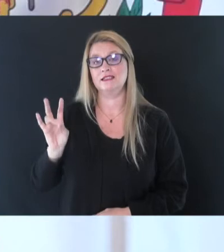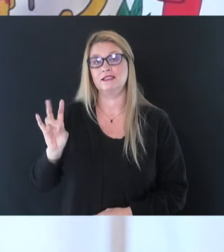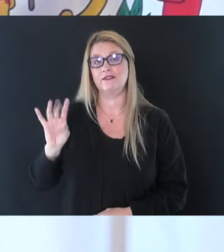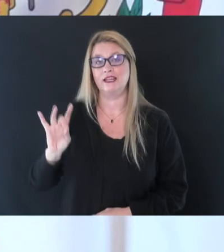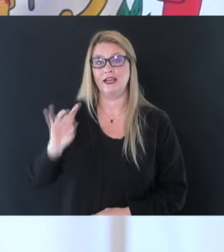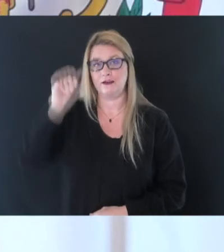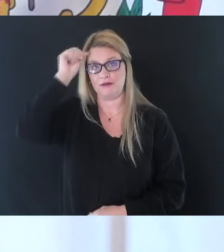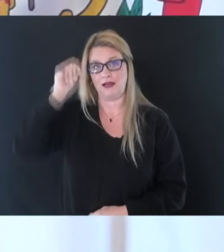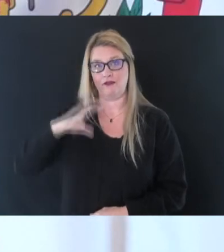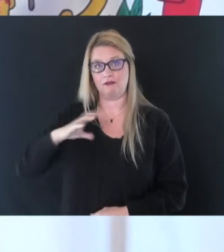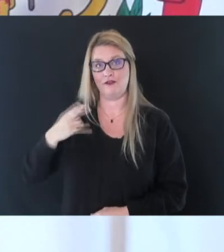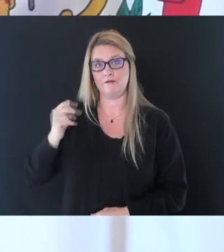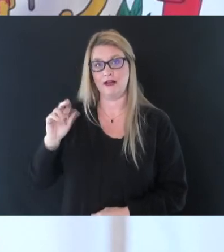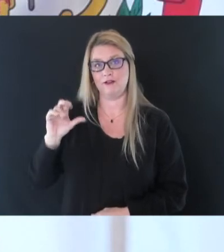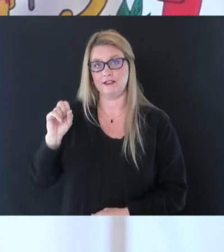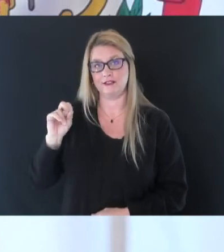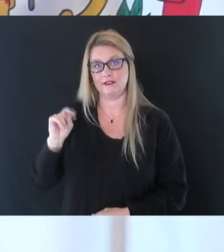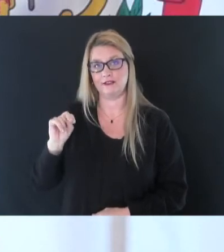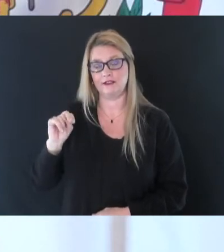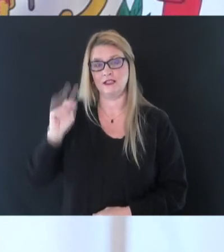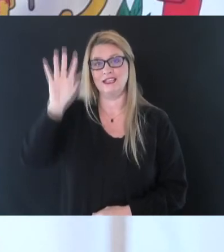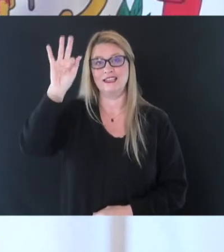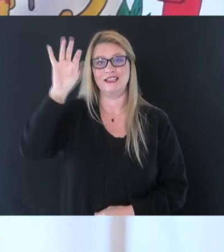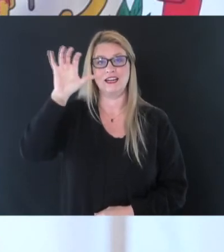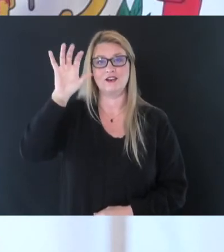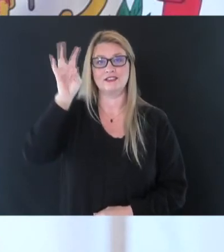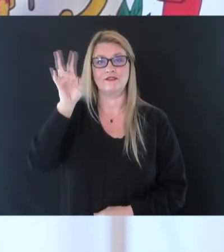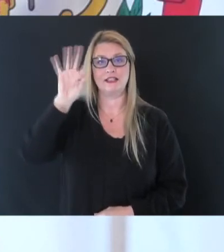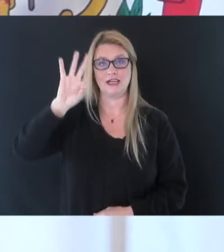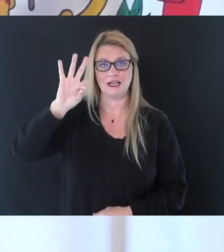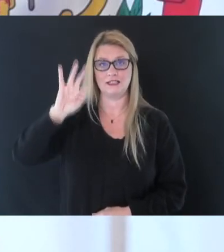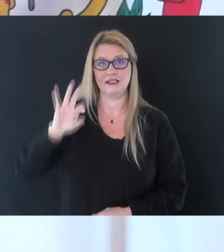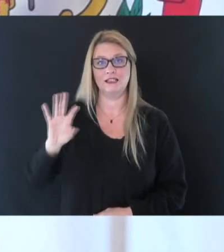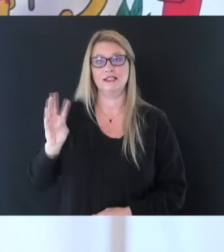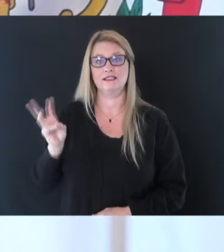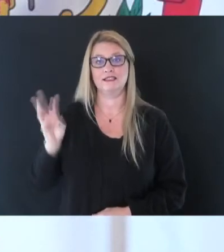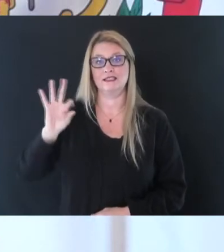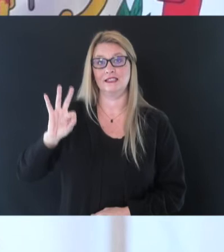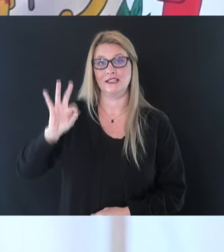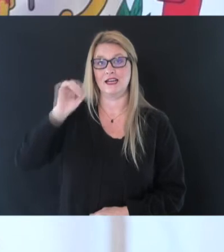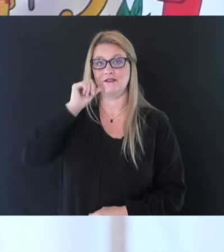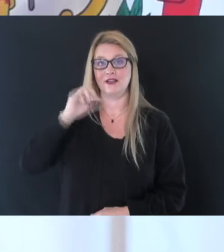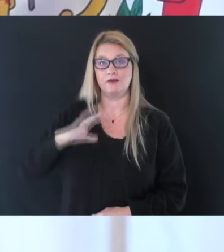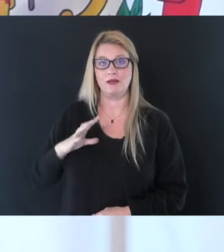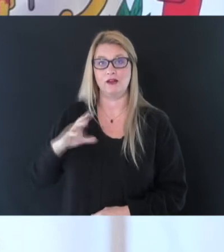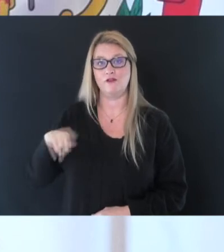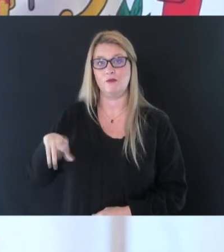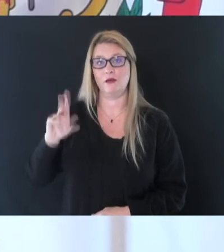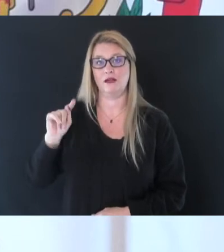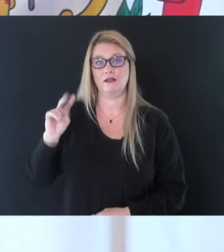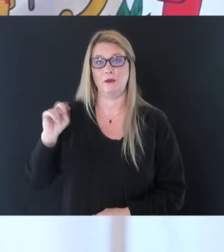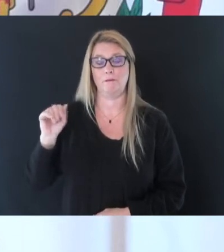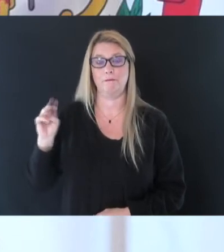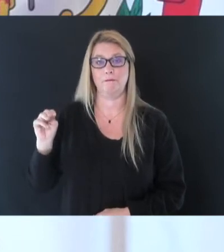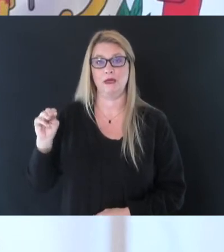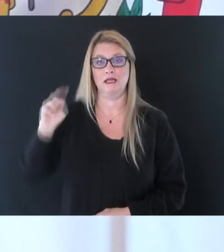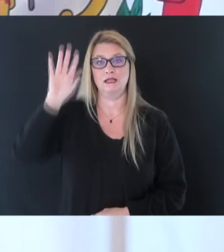78-year-old male from Harrison County. Our 1979th death is a 69-year-old female from Putnam County.